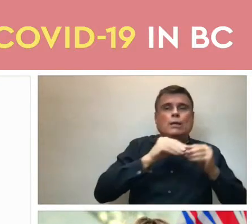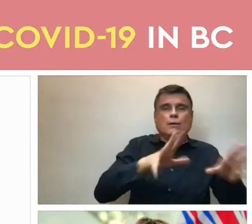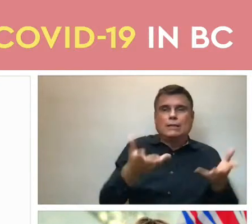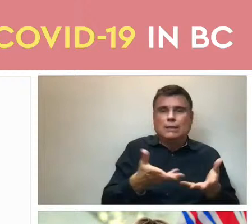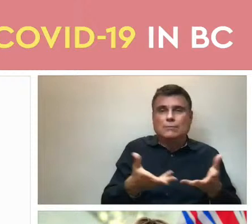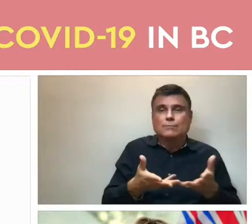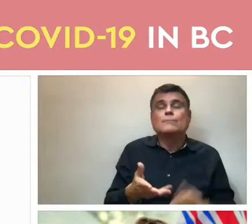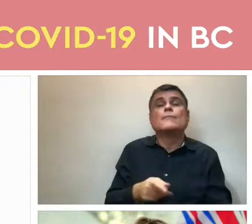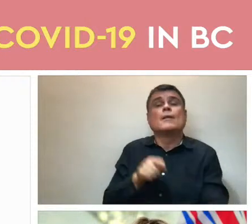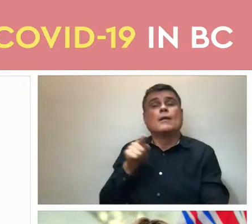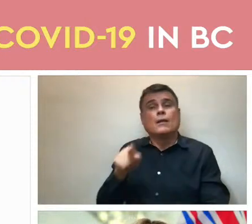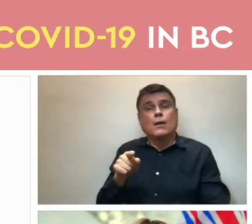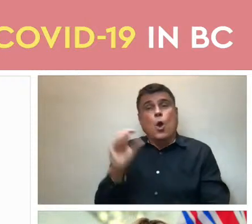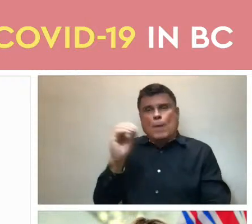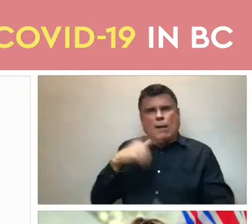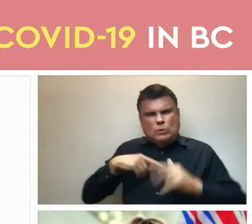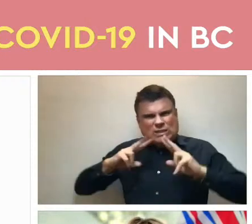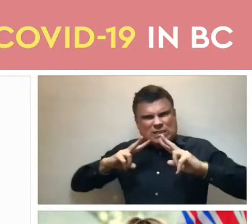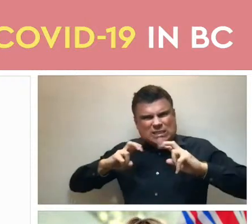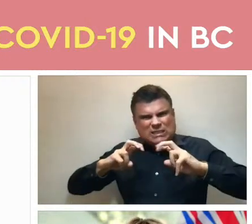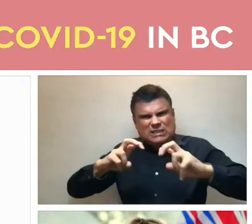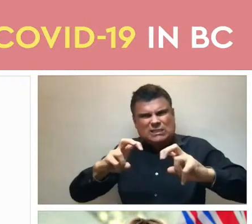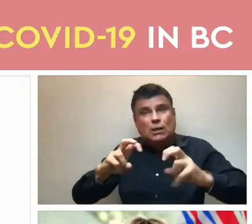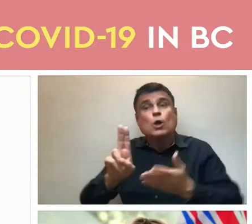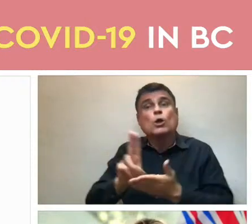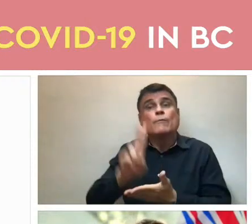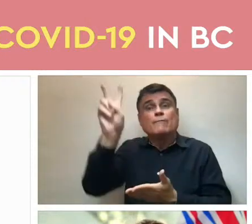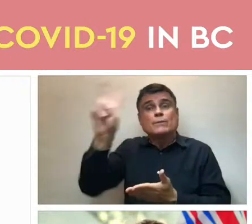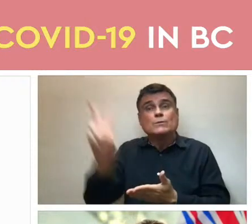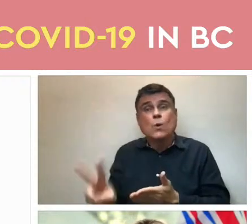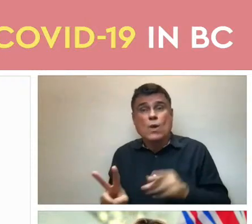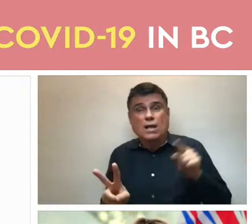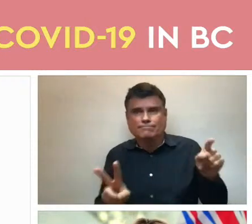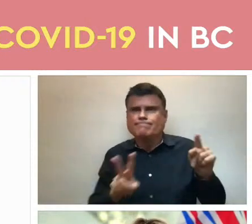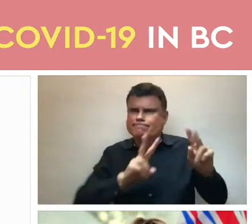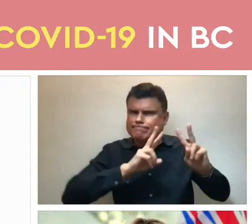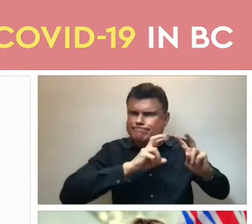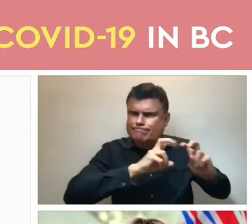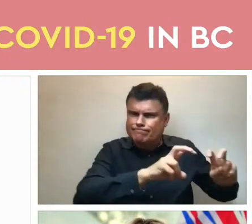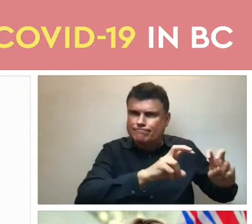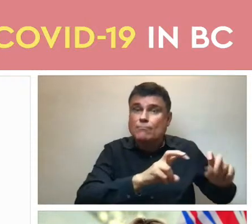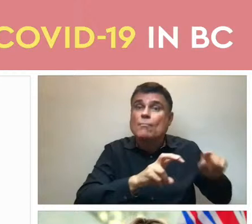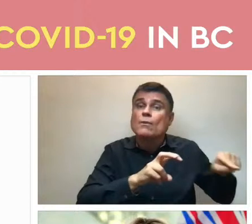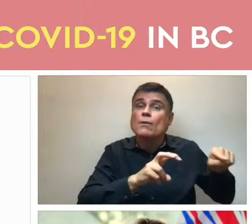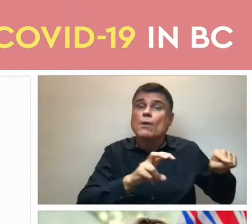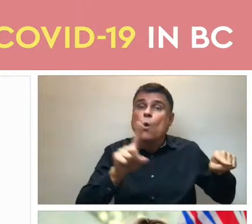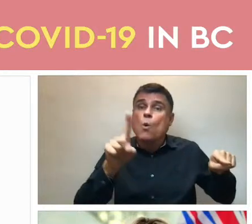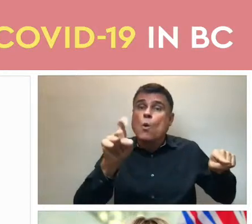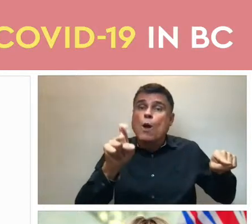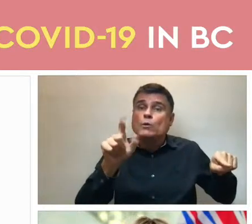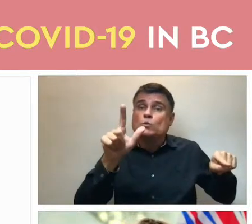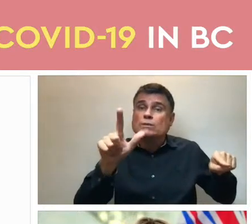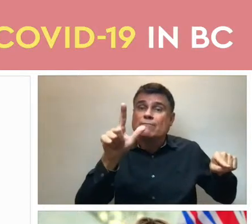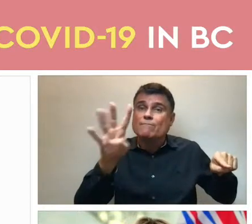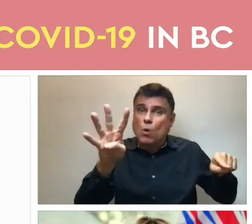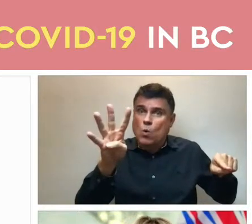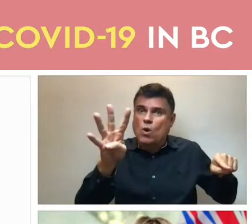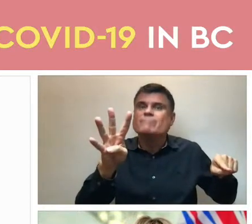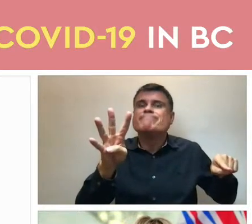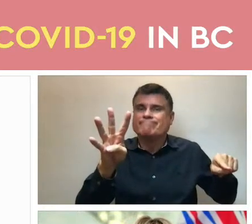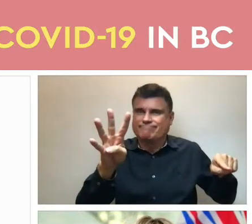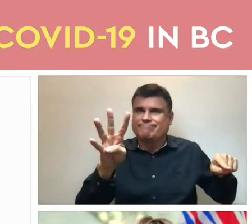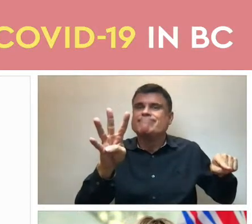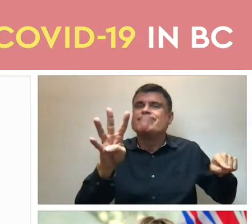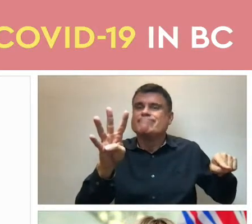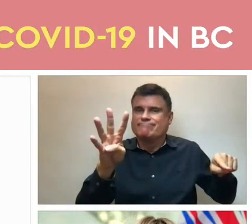going on at Uvic. As of yesterday, there are 124 cases associated with a number of social events off campus